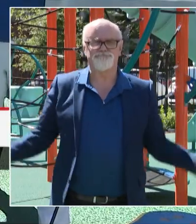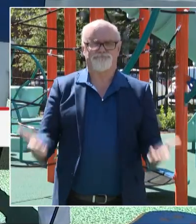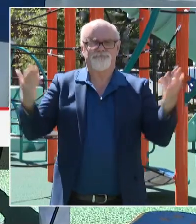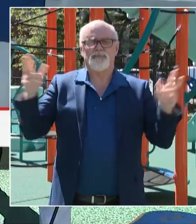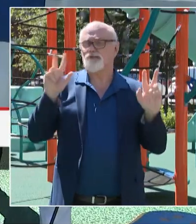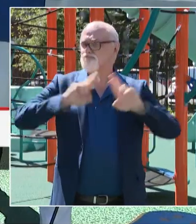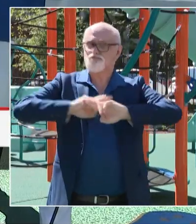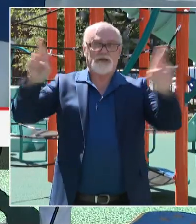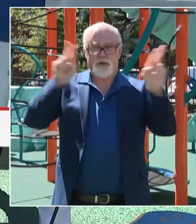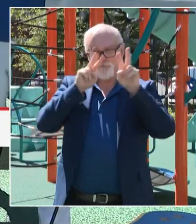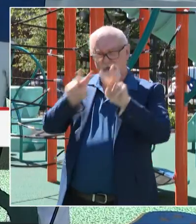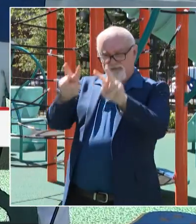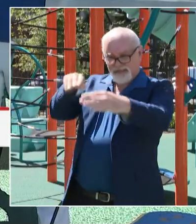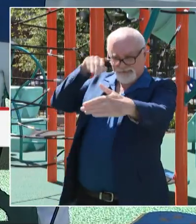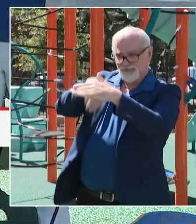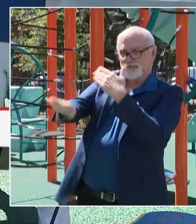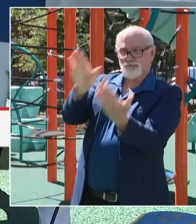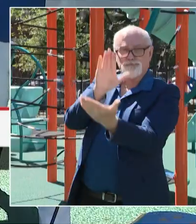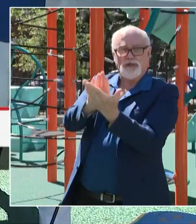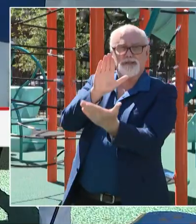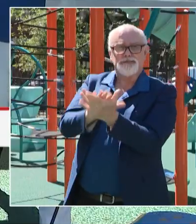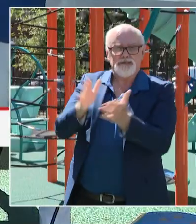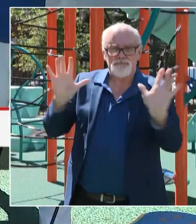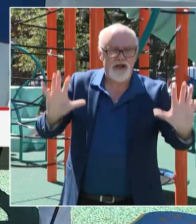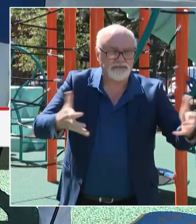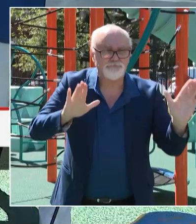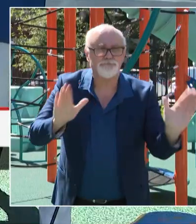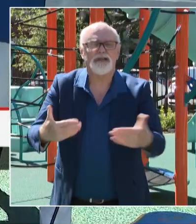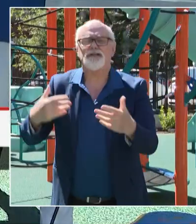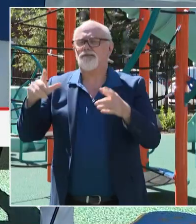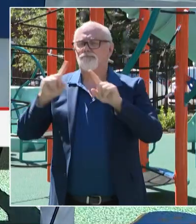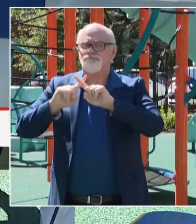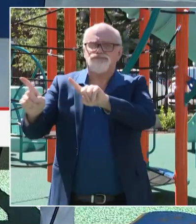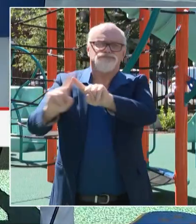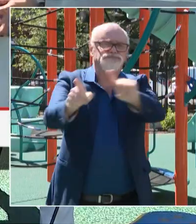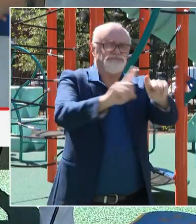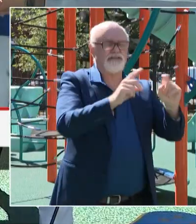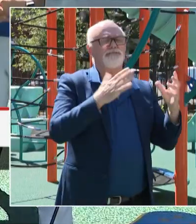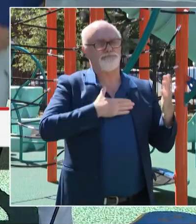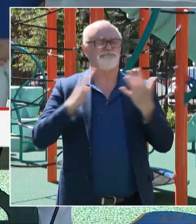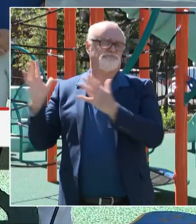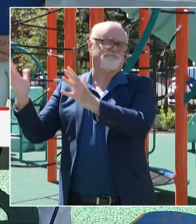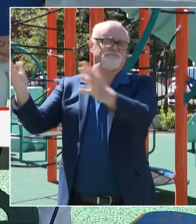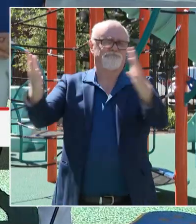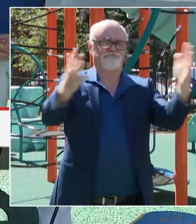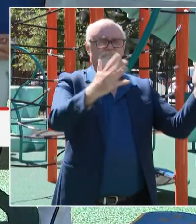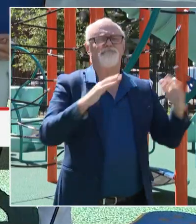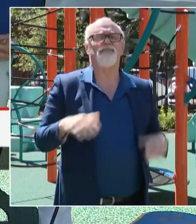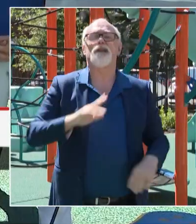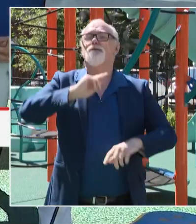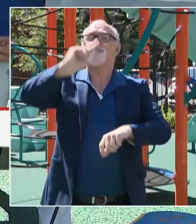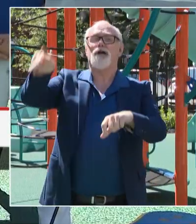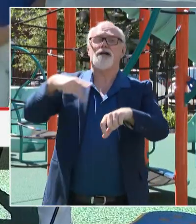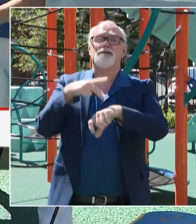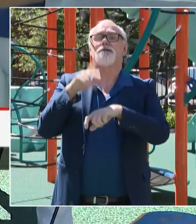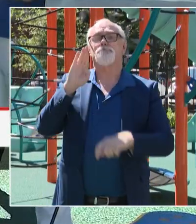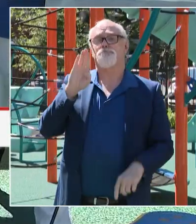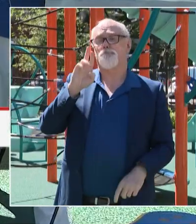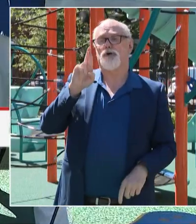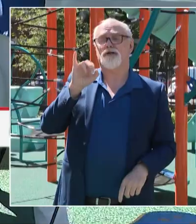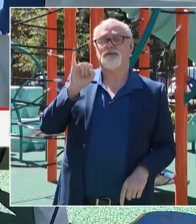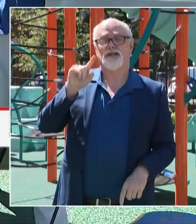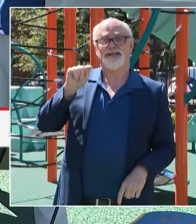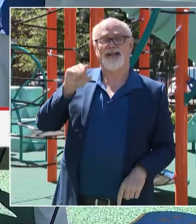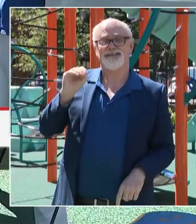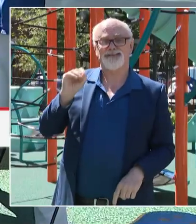our classroom. So please give a big special welcome to Principal Brito for her